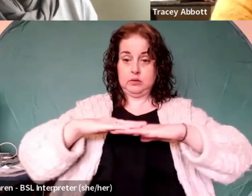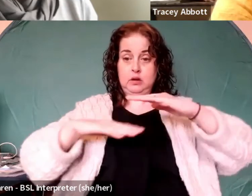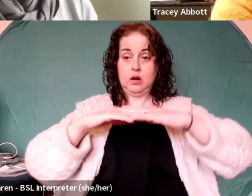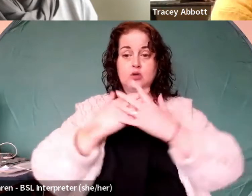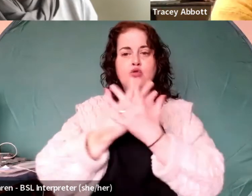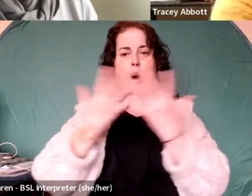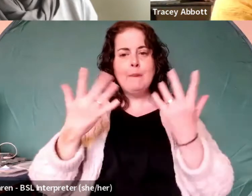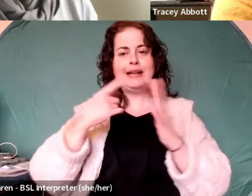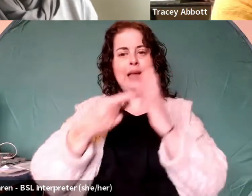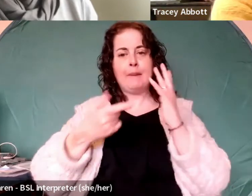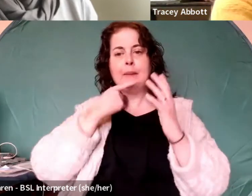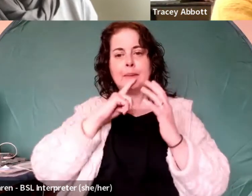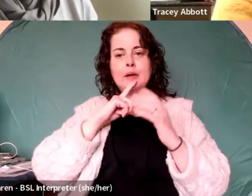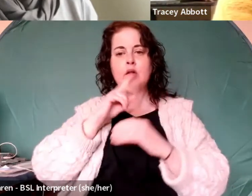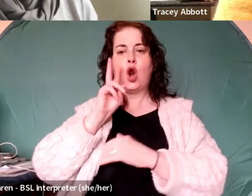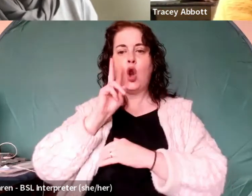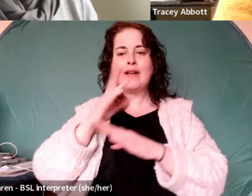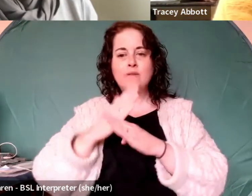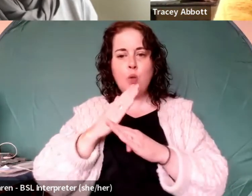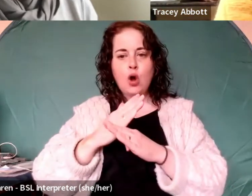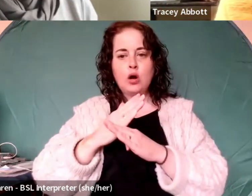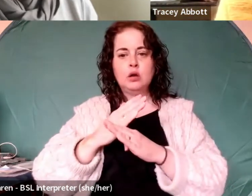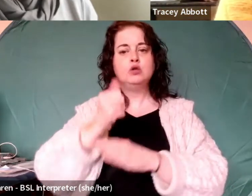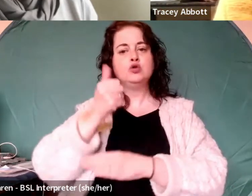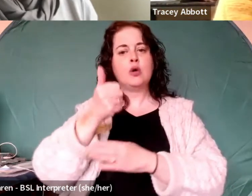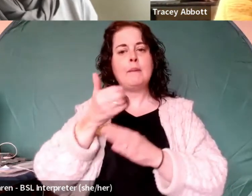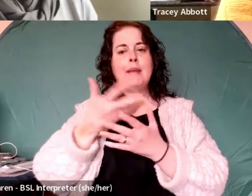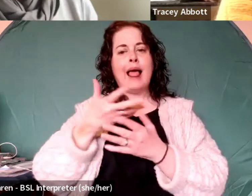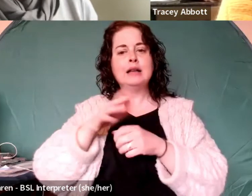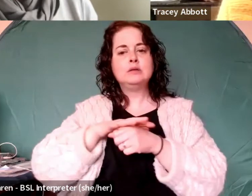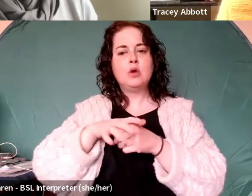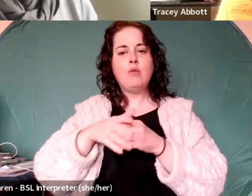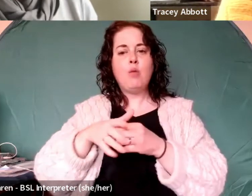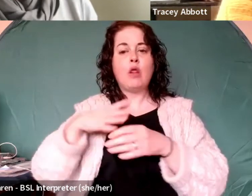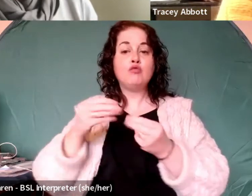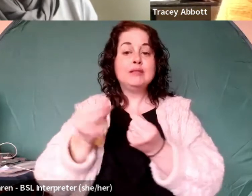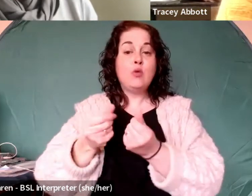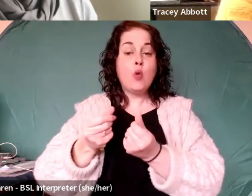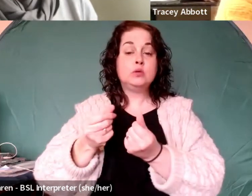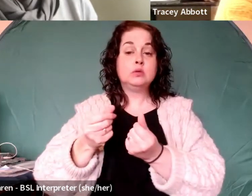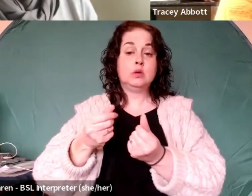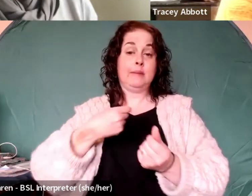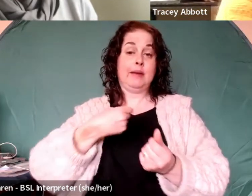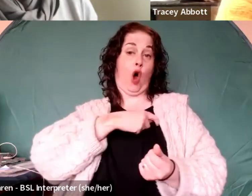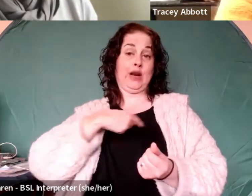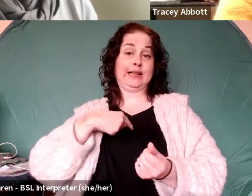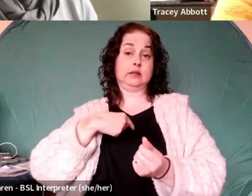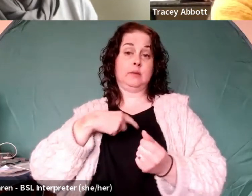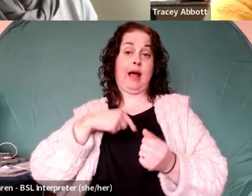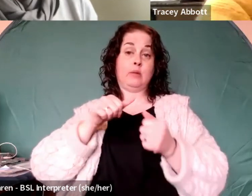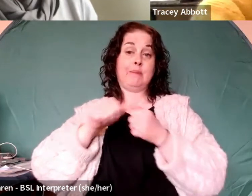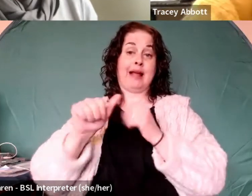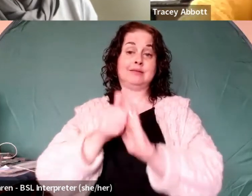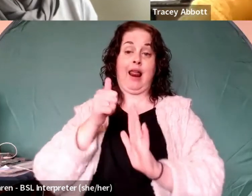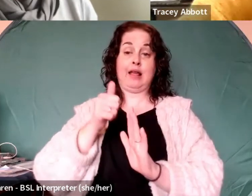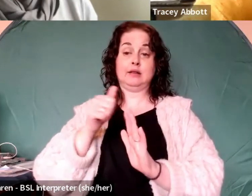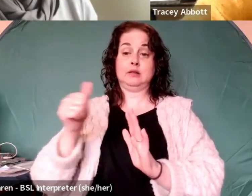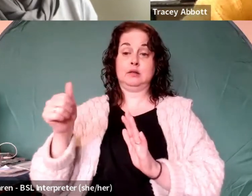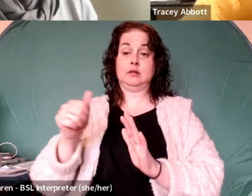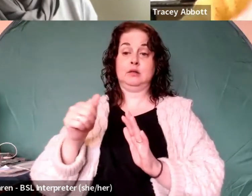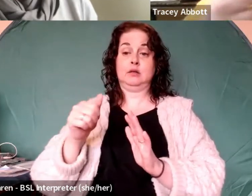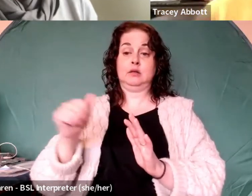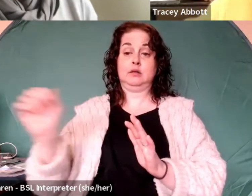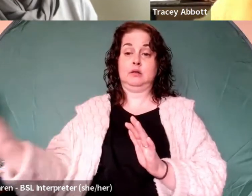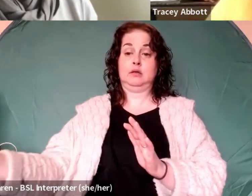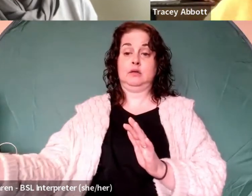it looking for work. It's a great place to go if you want that resource and you're being honest about getting the best talent in and the most diverse